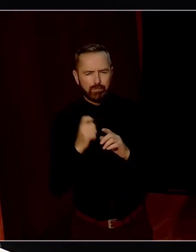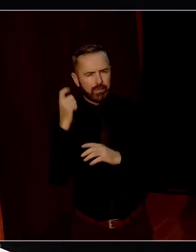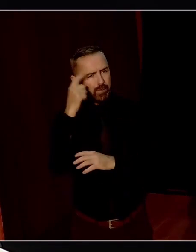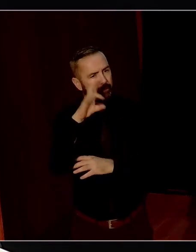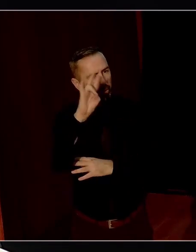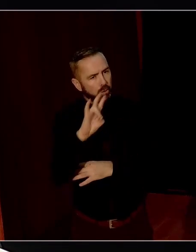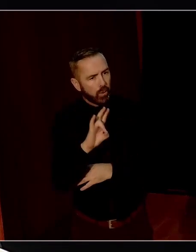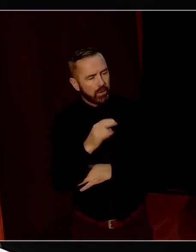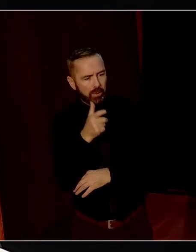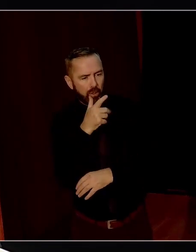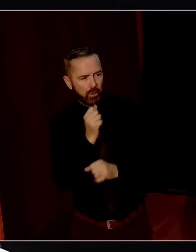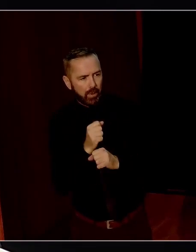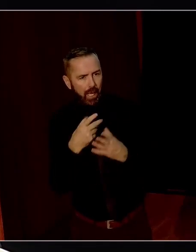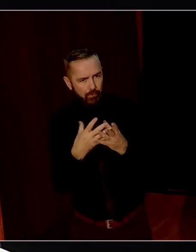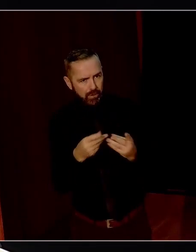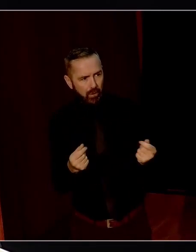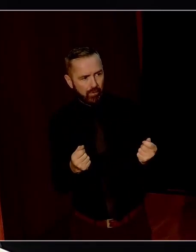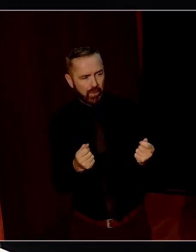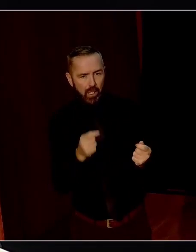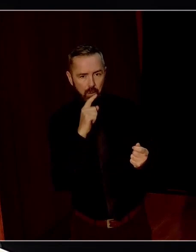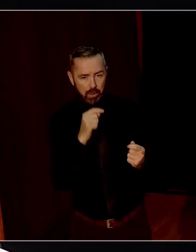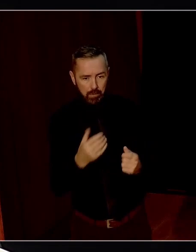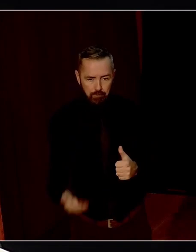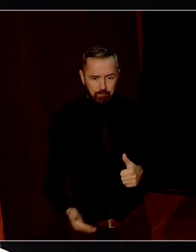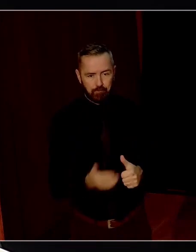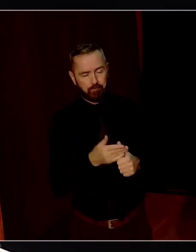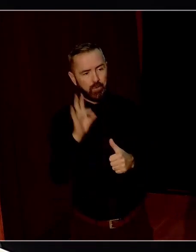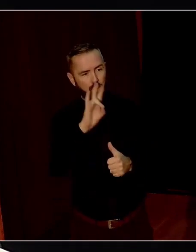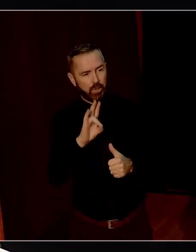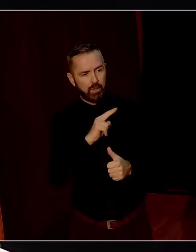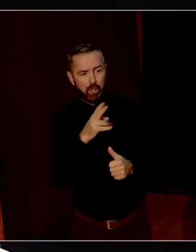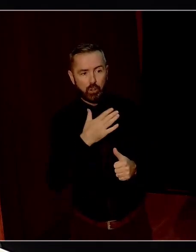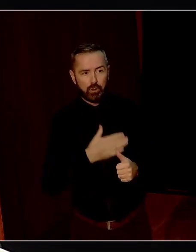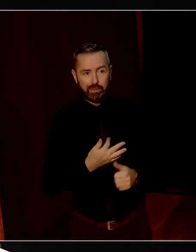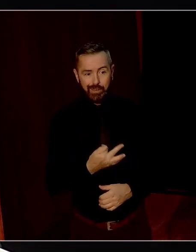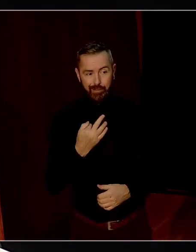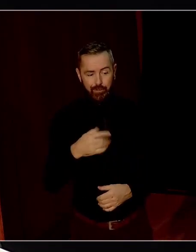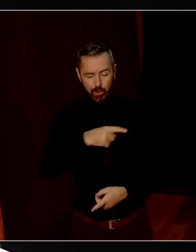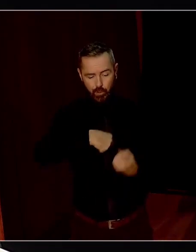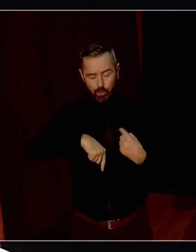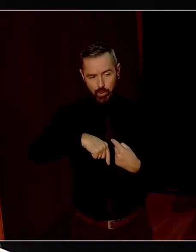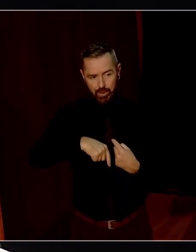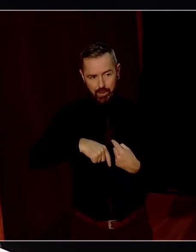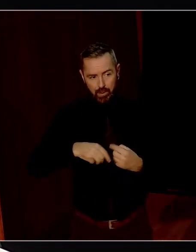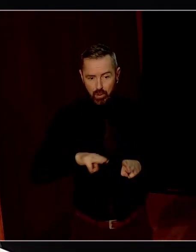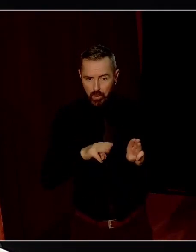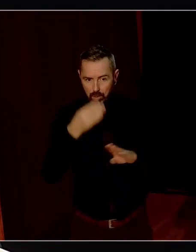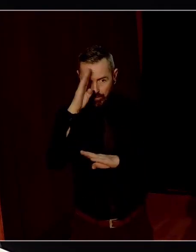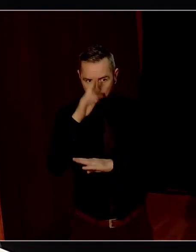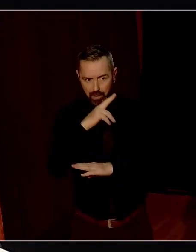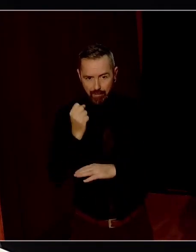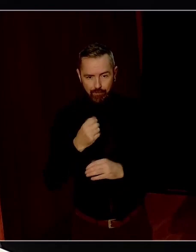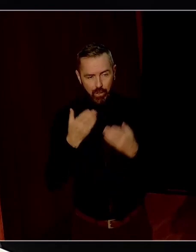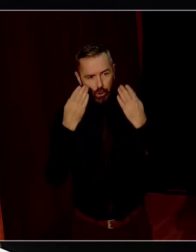questions to be addressed and resolved. The overriding question was not just whether we as a people would not just have the